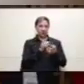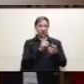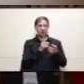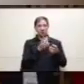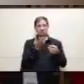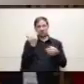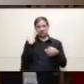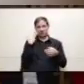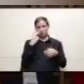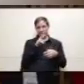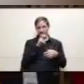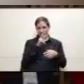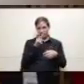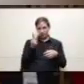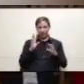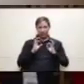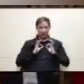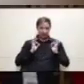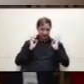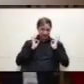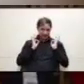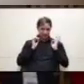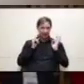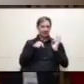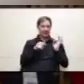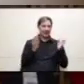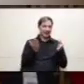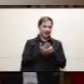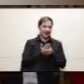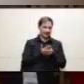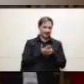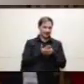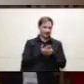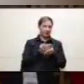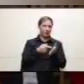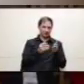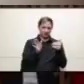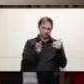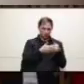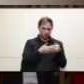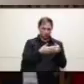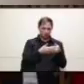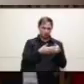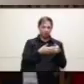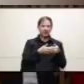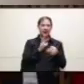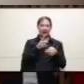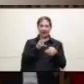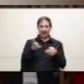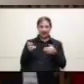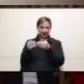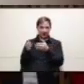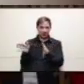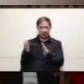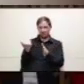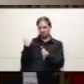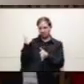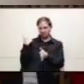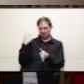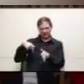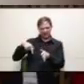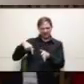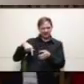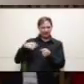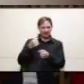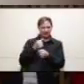2022 for the mayor, and that case was closed again. It was reopened recently this year, and